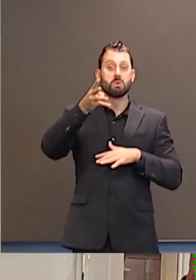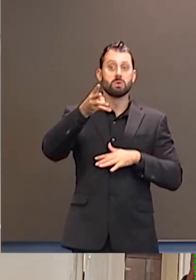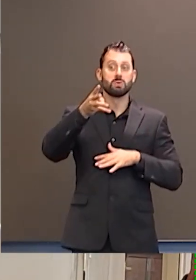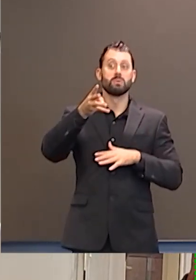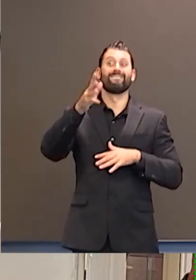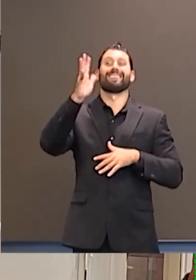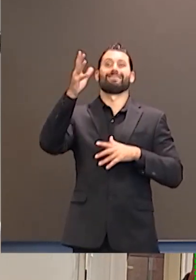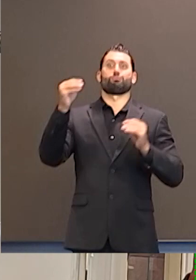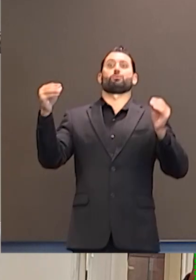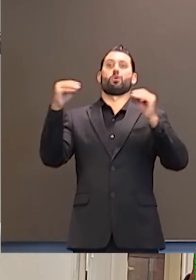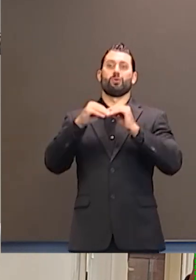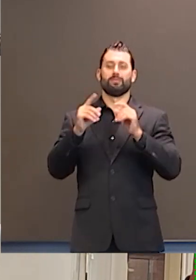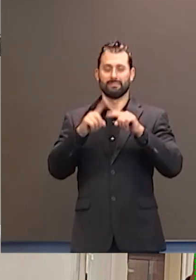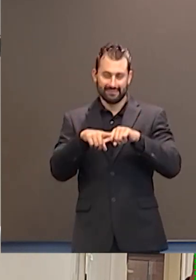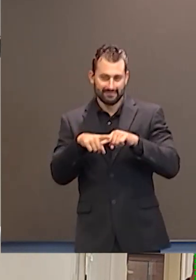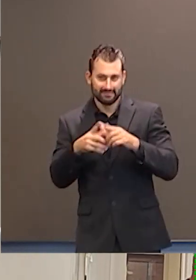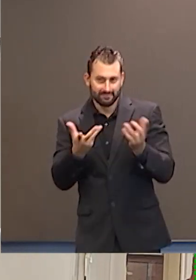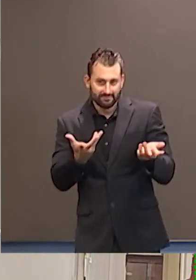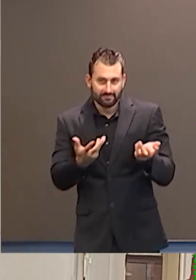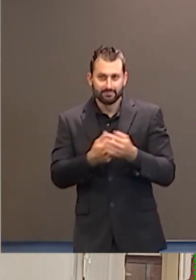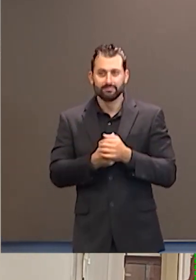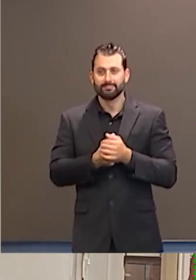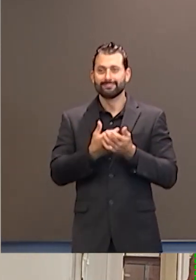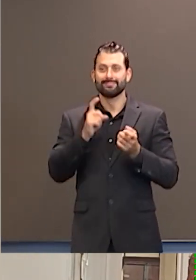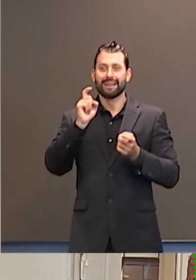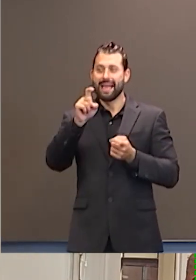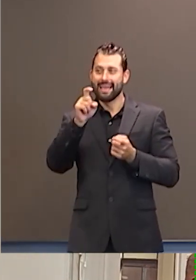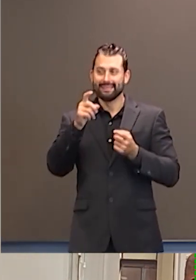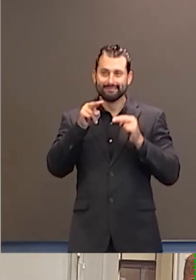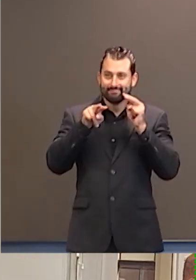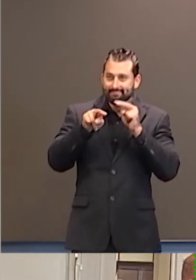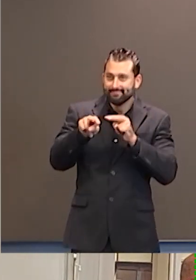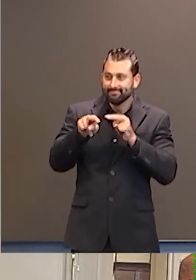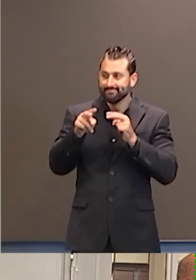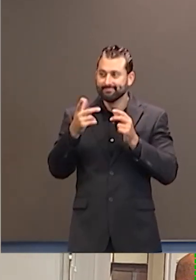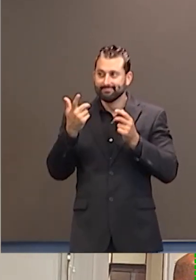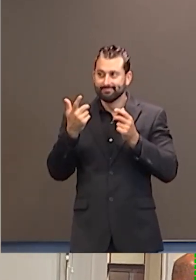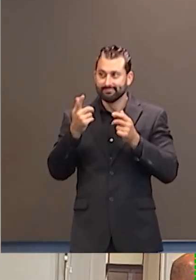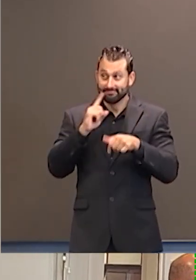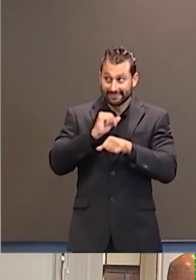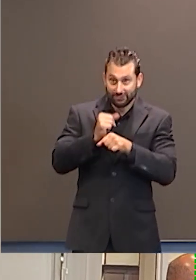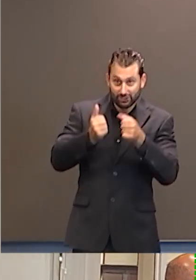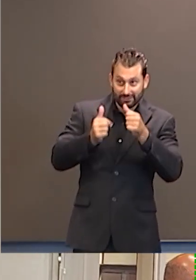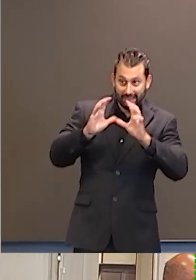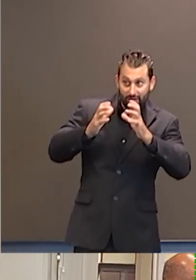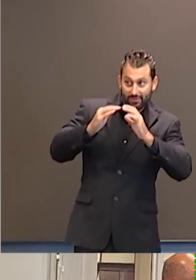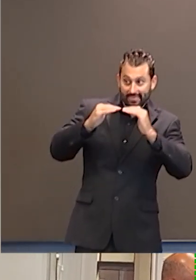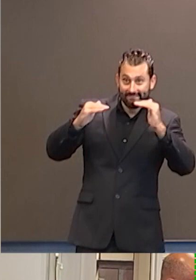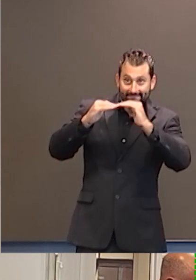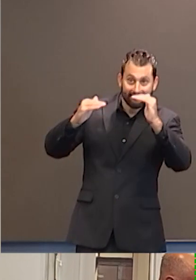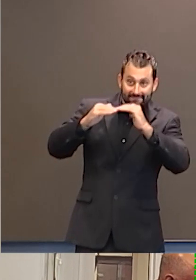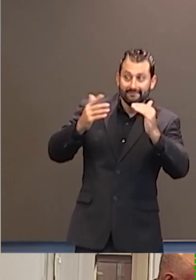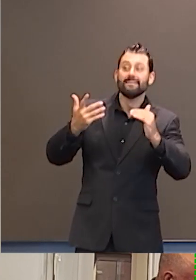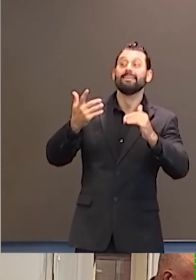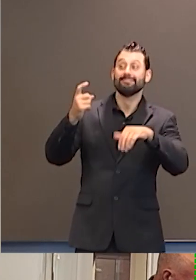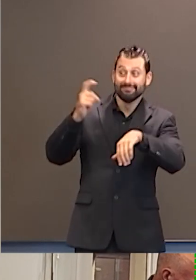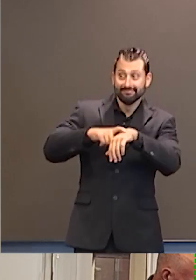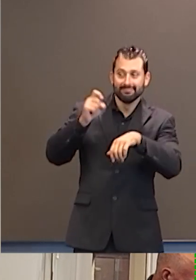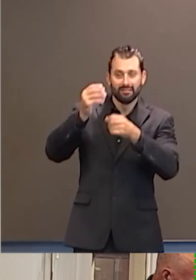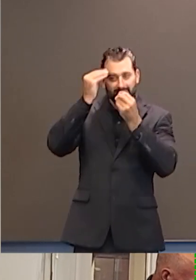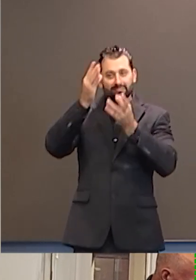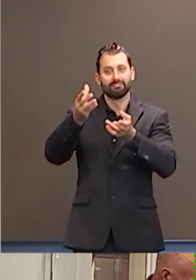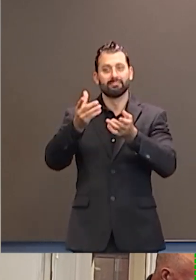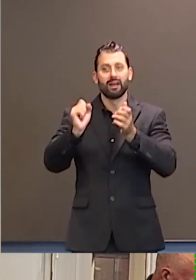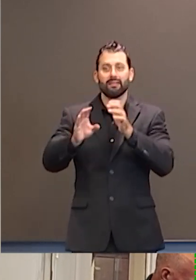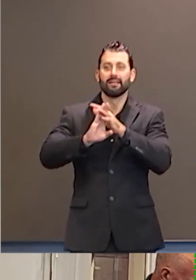for sure which when we're going to call the evacuation we will make those lists available we don't want people showing up at shelters um that might